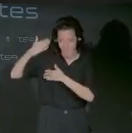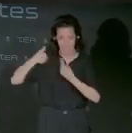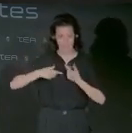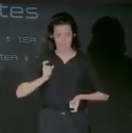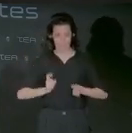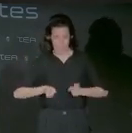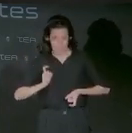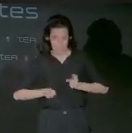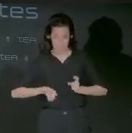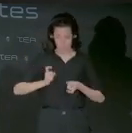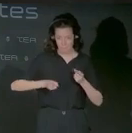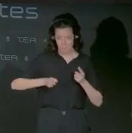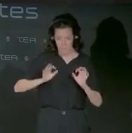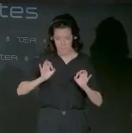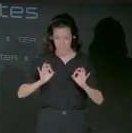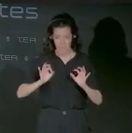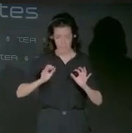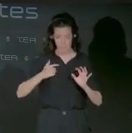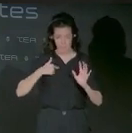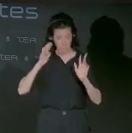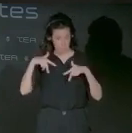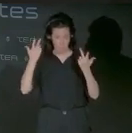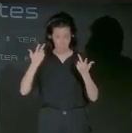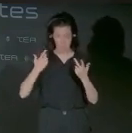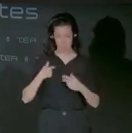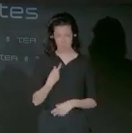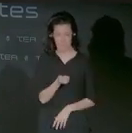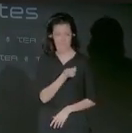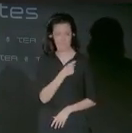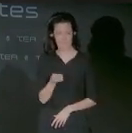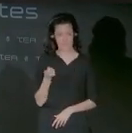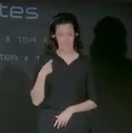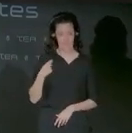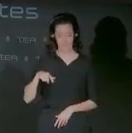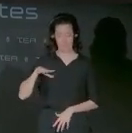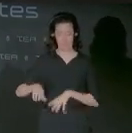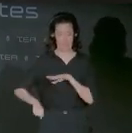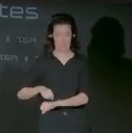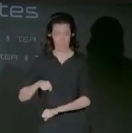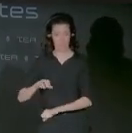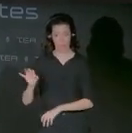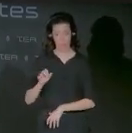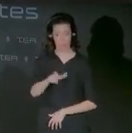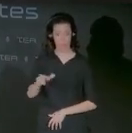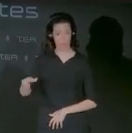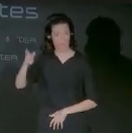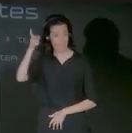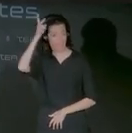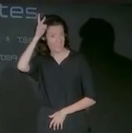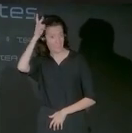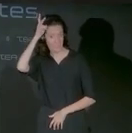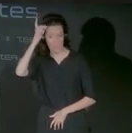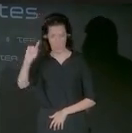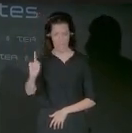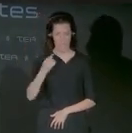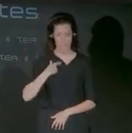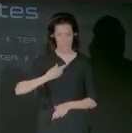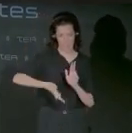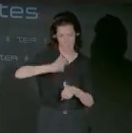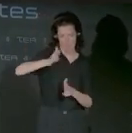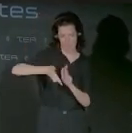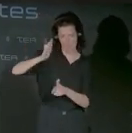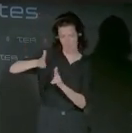to shoot people because they're Indians. Now, these are very unpleasant things for us, but nevertheless, if I can watch a movie where that can happen and read a book